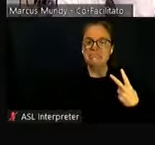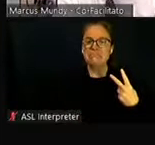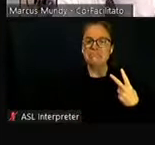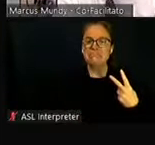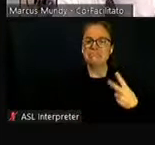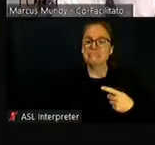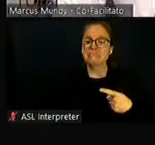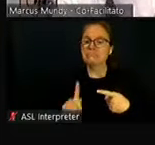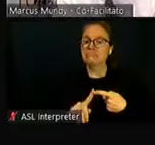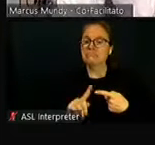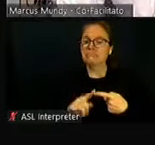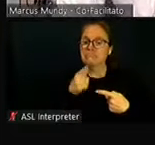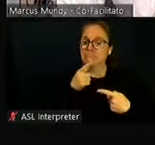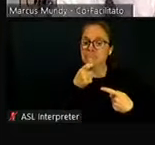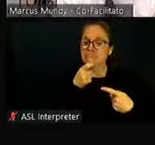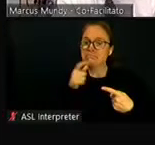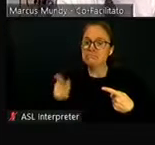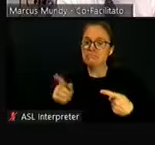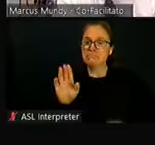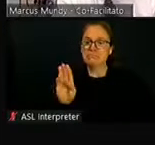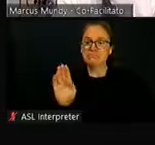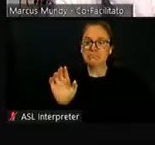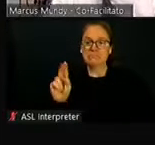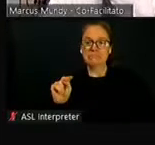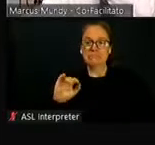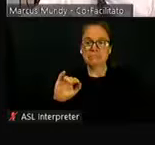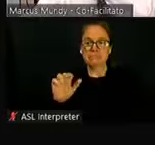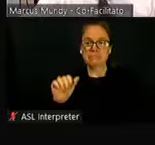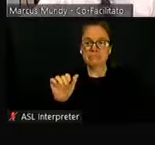person talk. Benjamin, can you hear us?